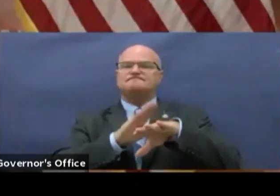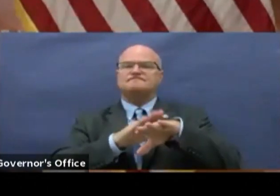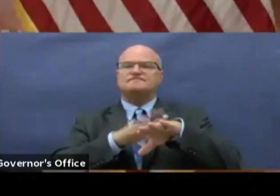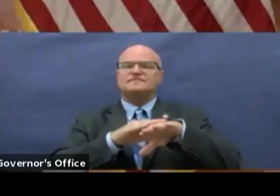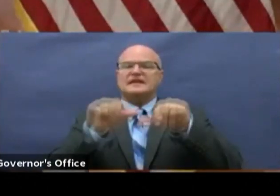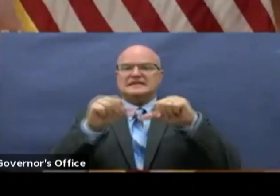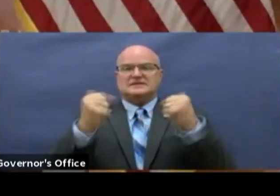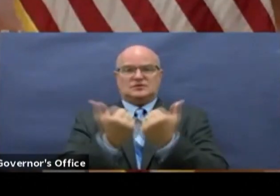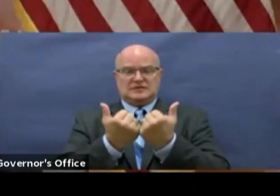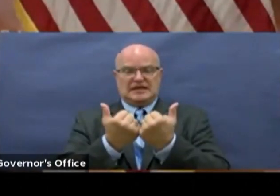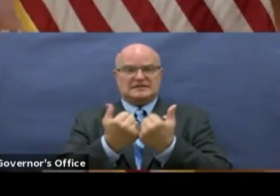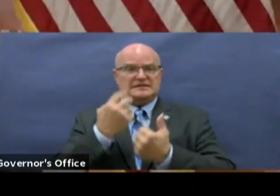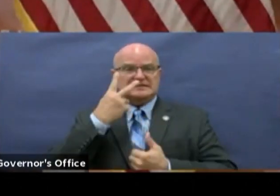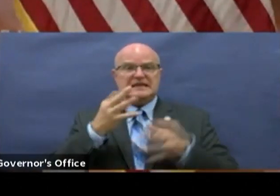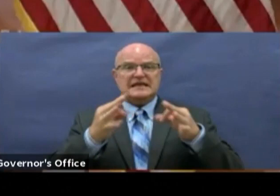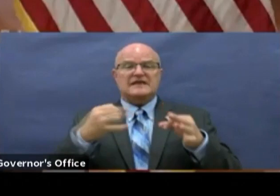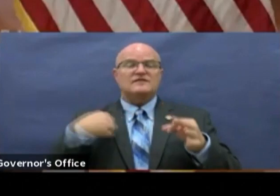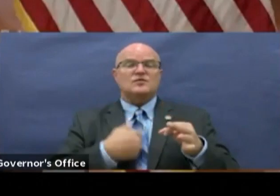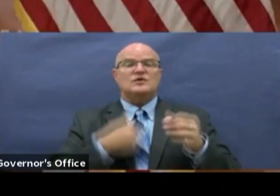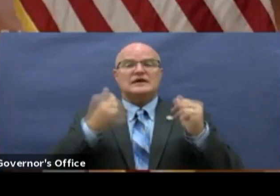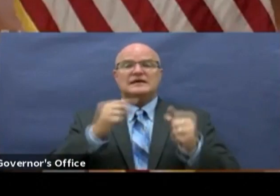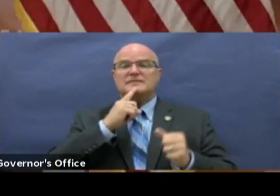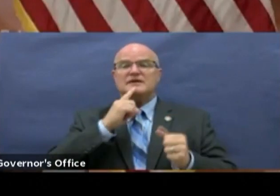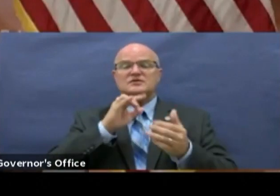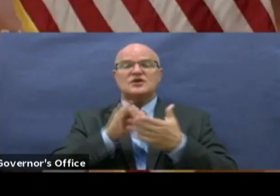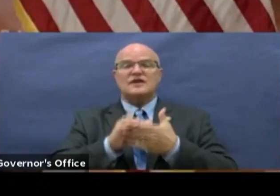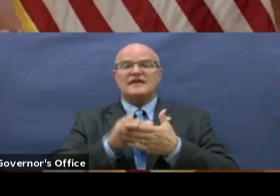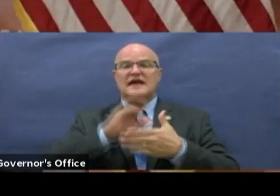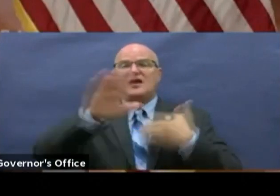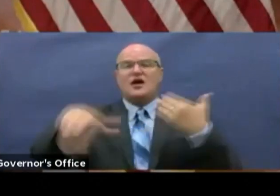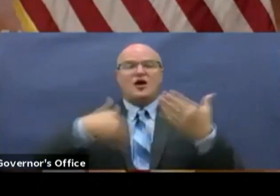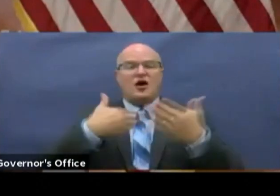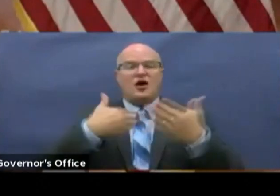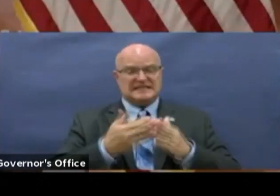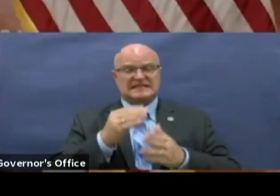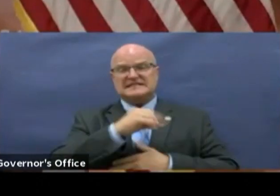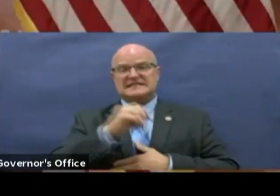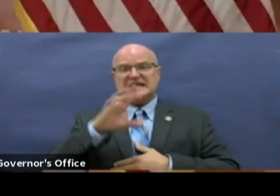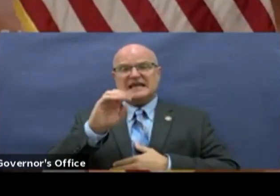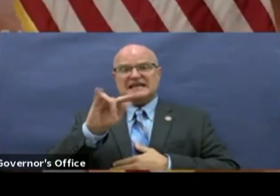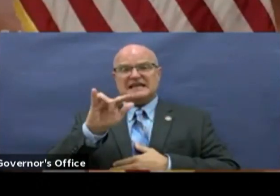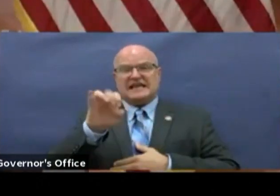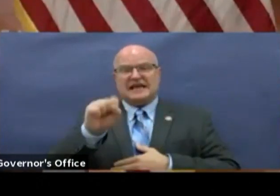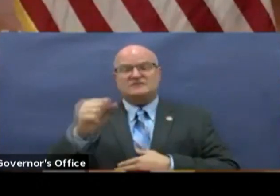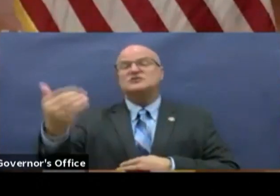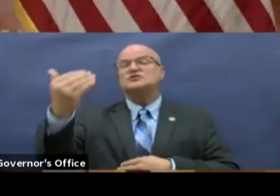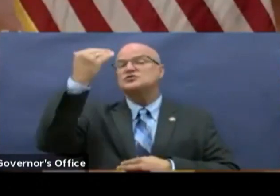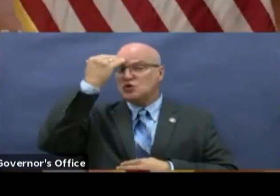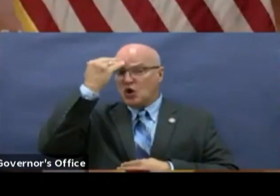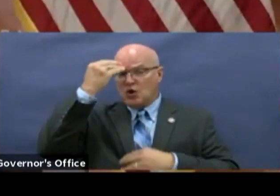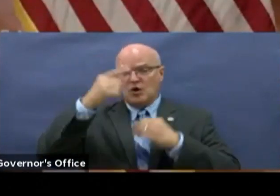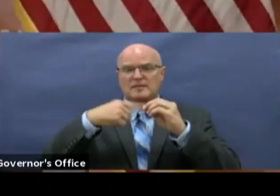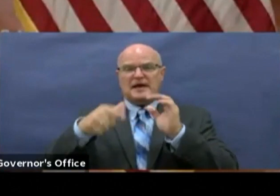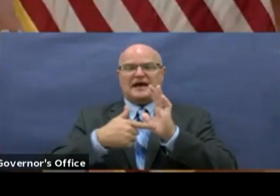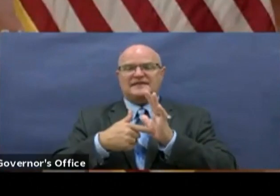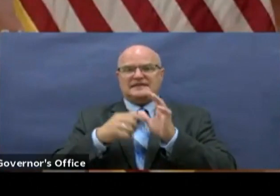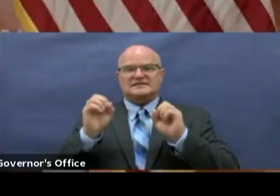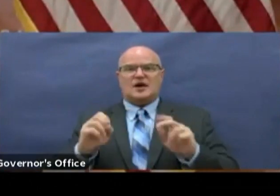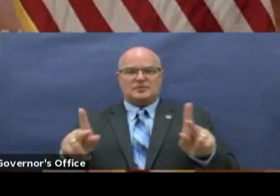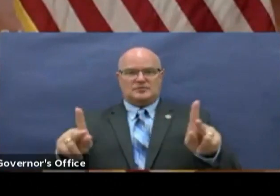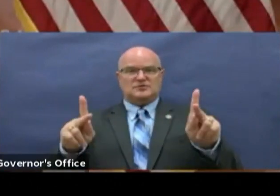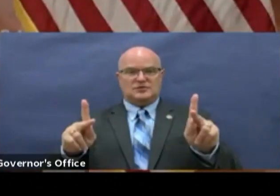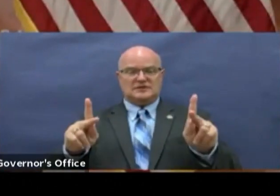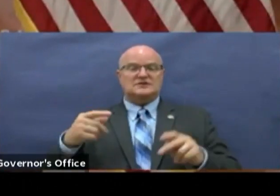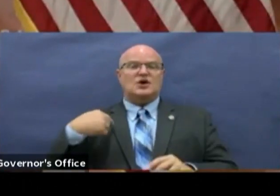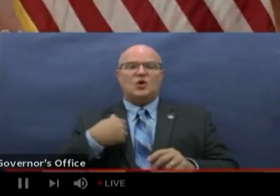these associations to see if we can make sure that every city and county of this opportunity, so we